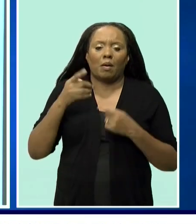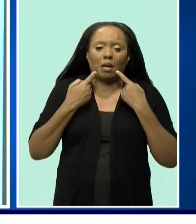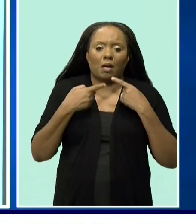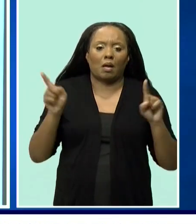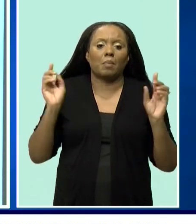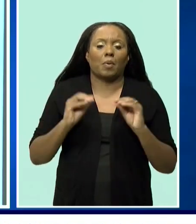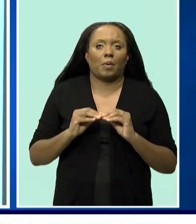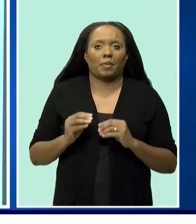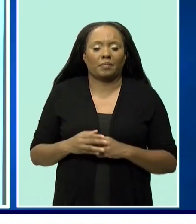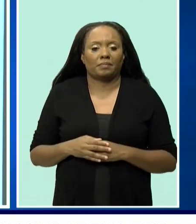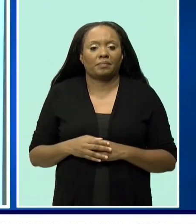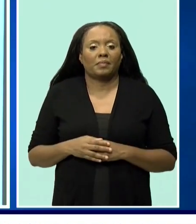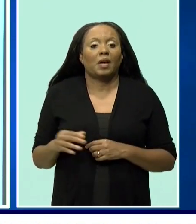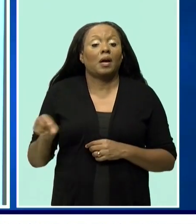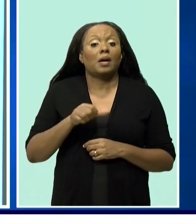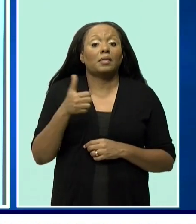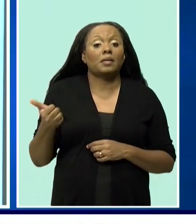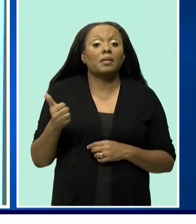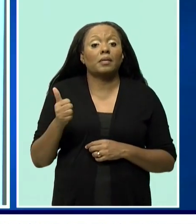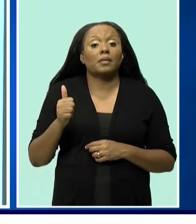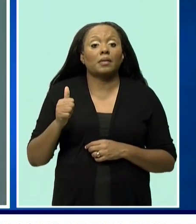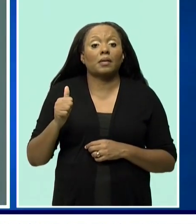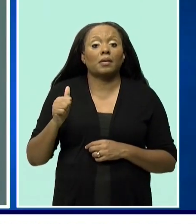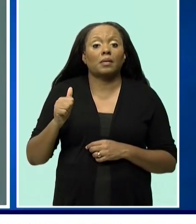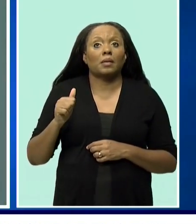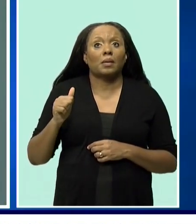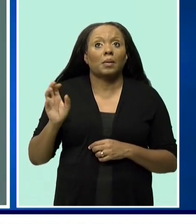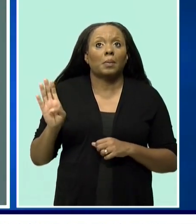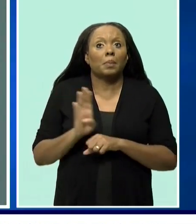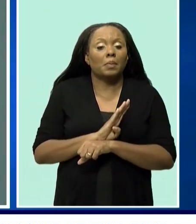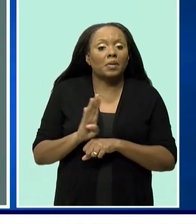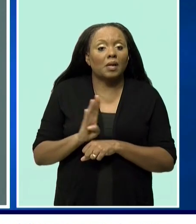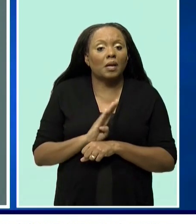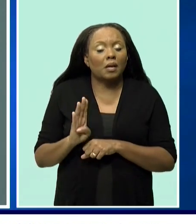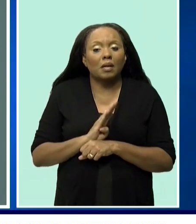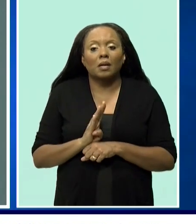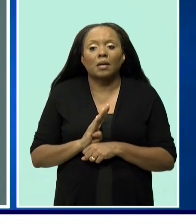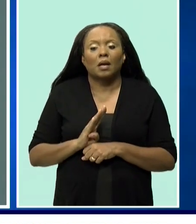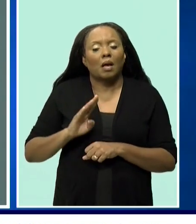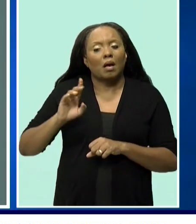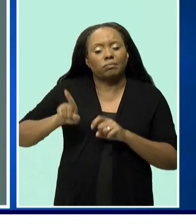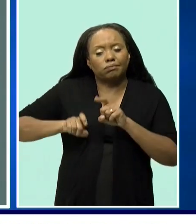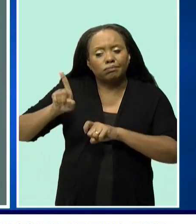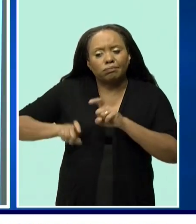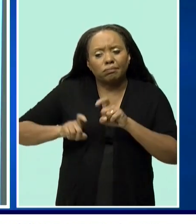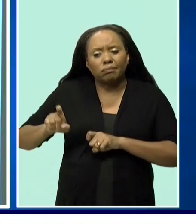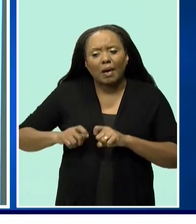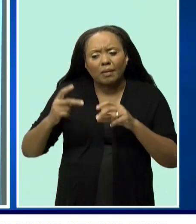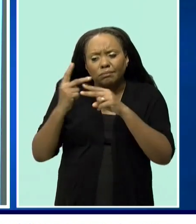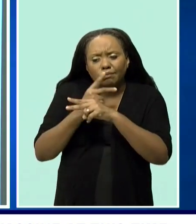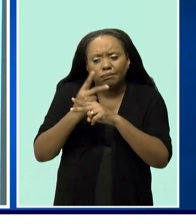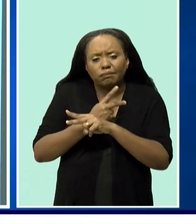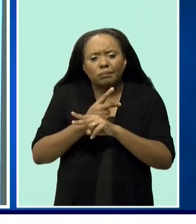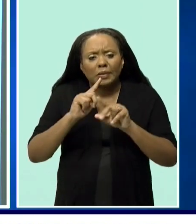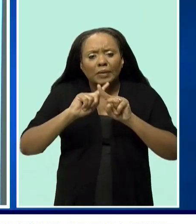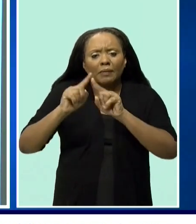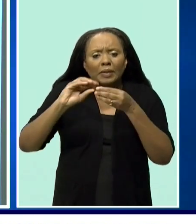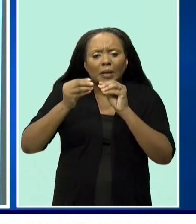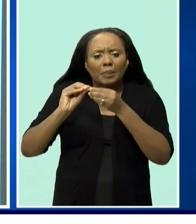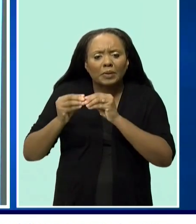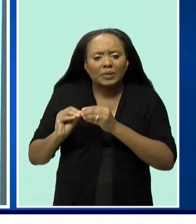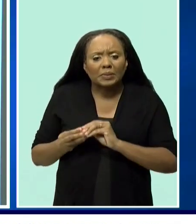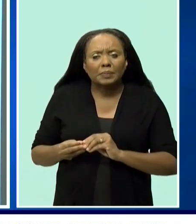was commissioned to do the survey. Director Peter Wickham gave some background on the elements of the exercise. The Vaccine